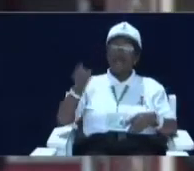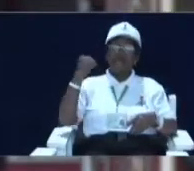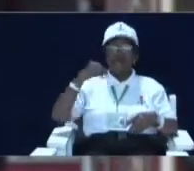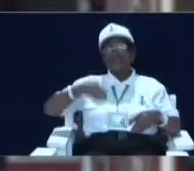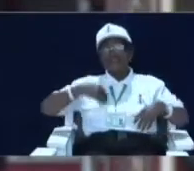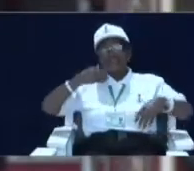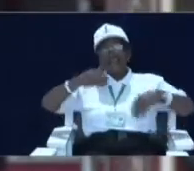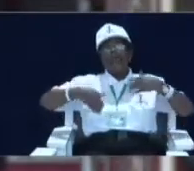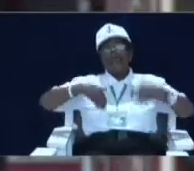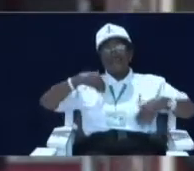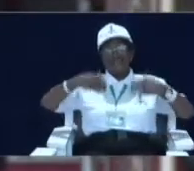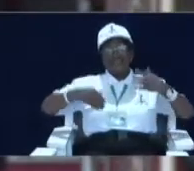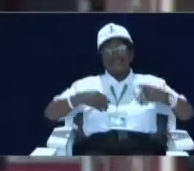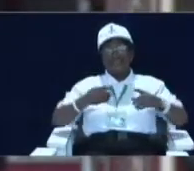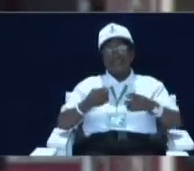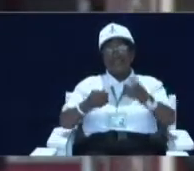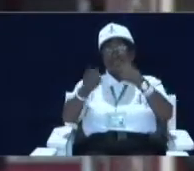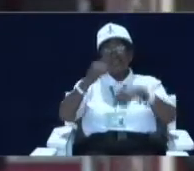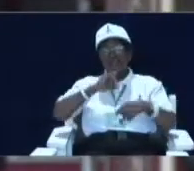Hey, coming from Nigeria,